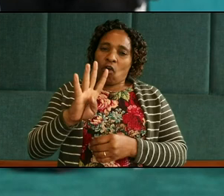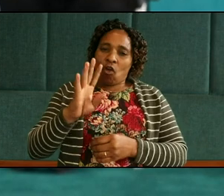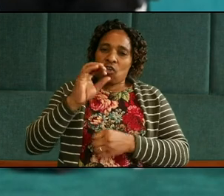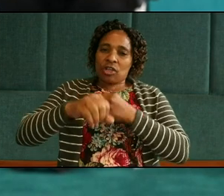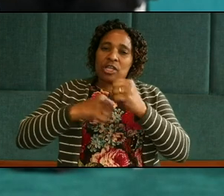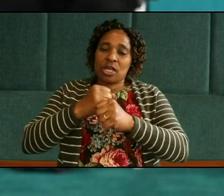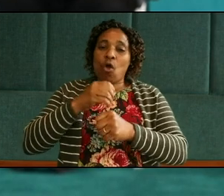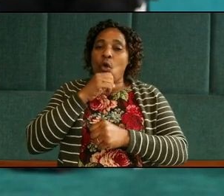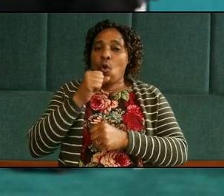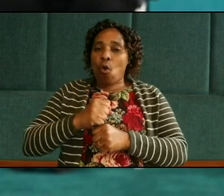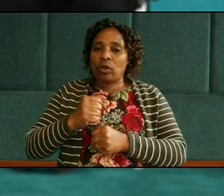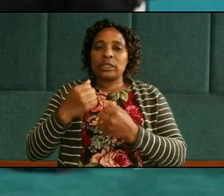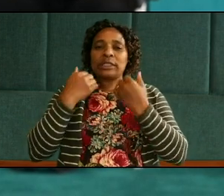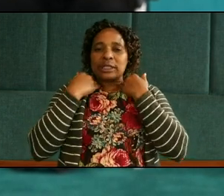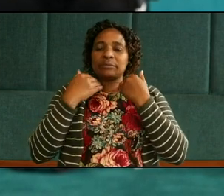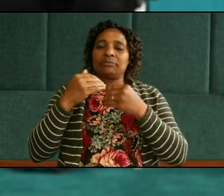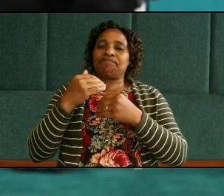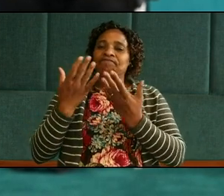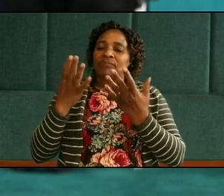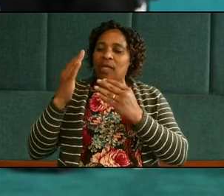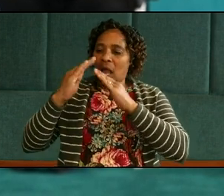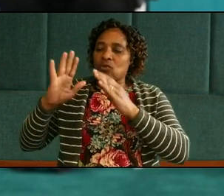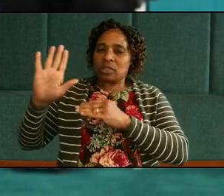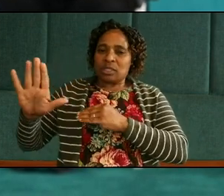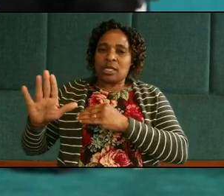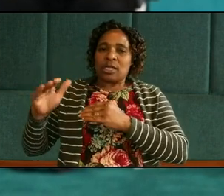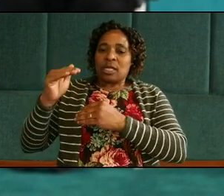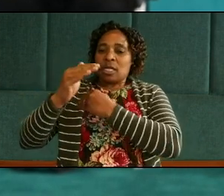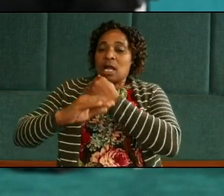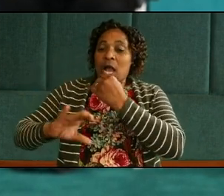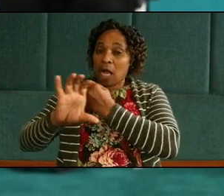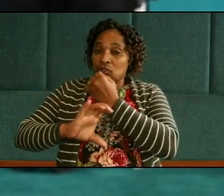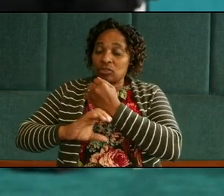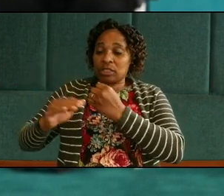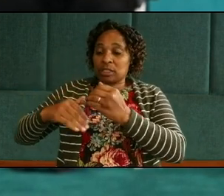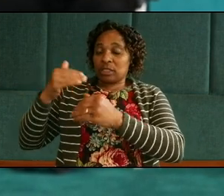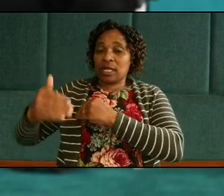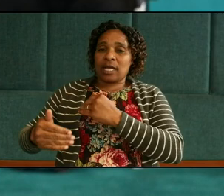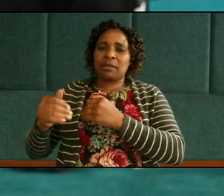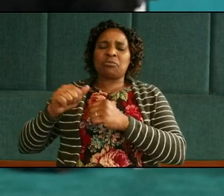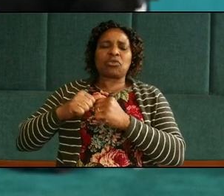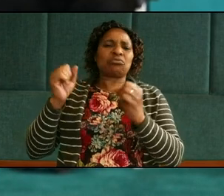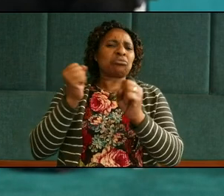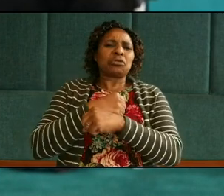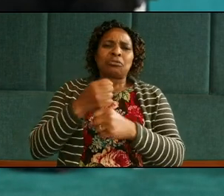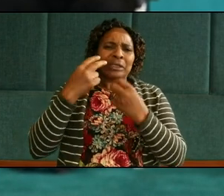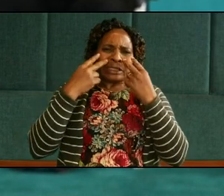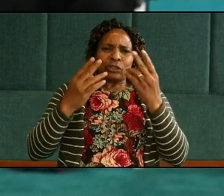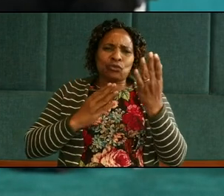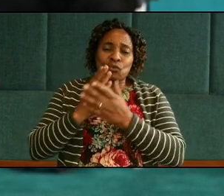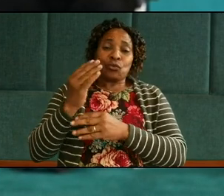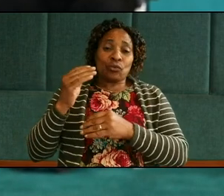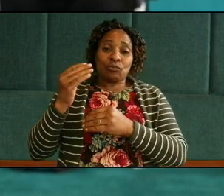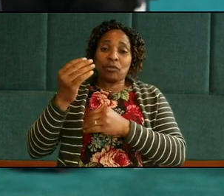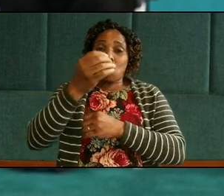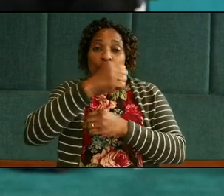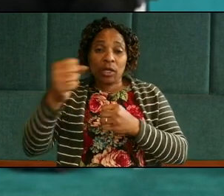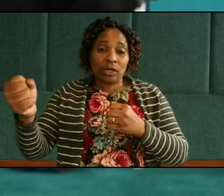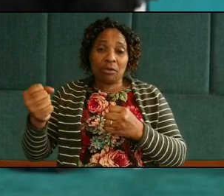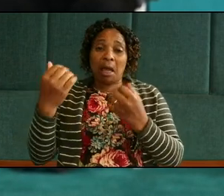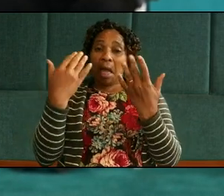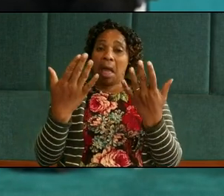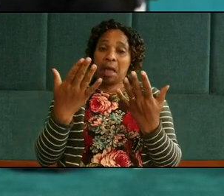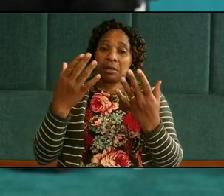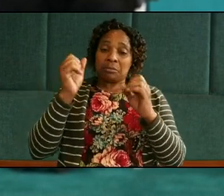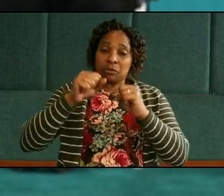were sleeping in their house in the countryside of Latvia. It was so completely dark that you couldn't see through the window and you couldn't see your hand if you put